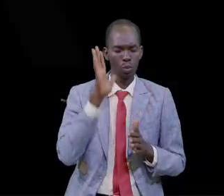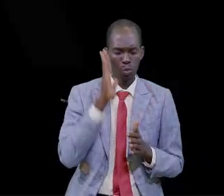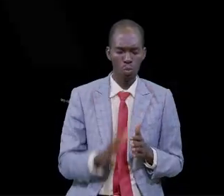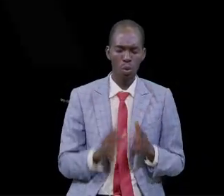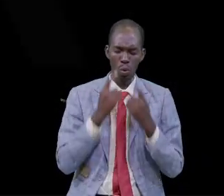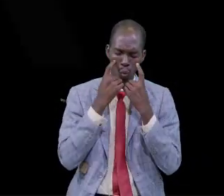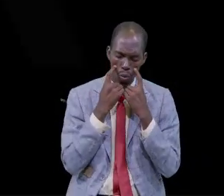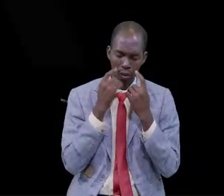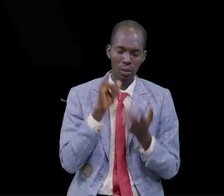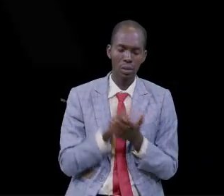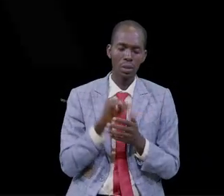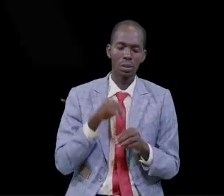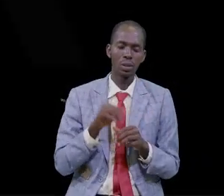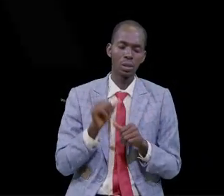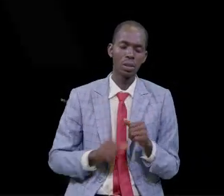name.